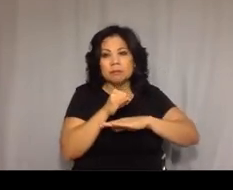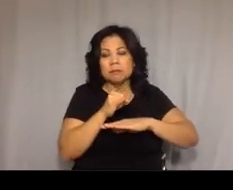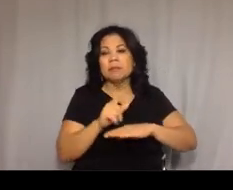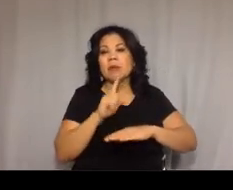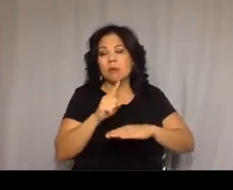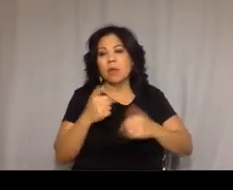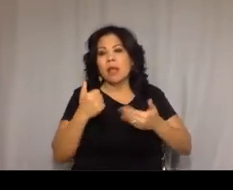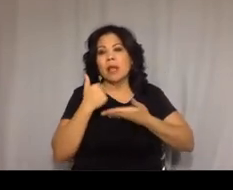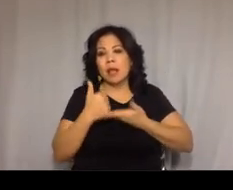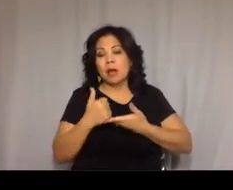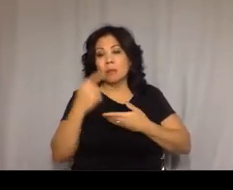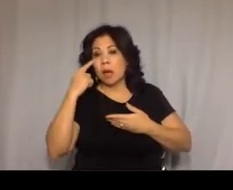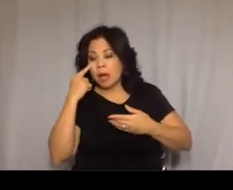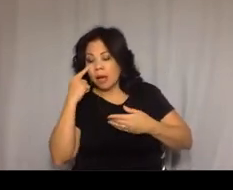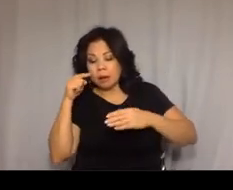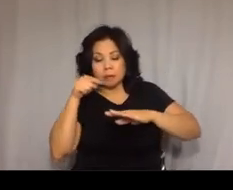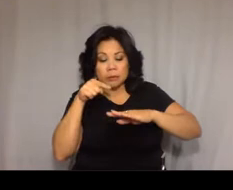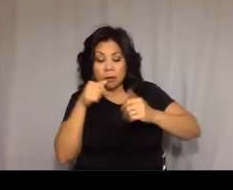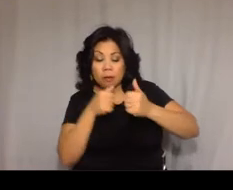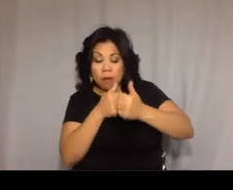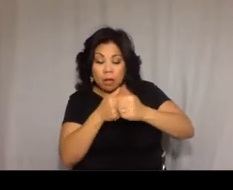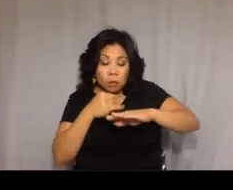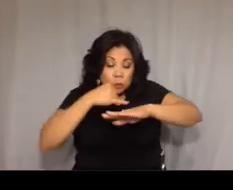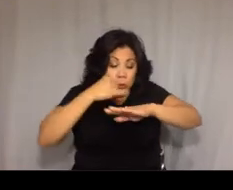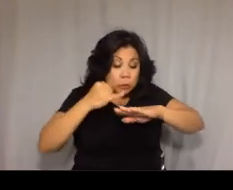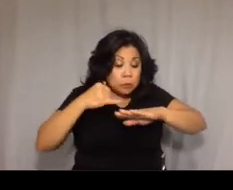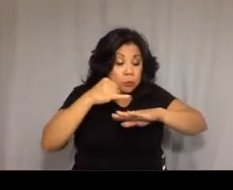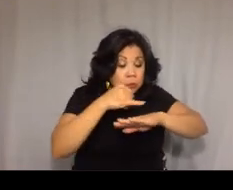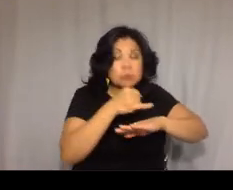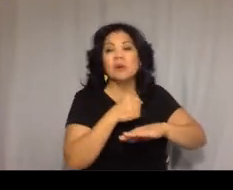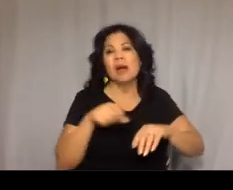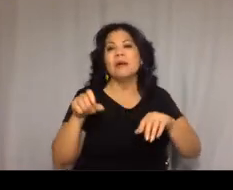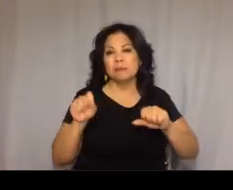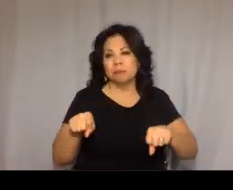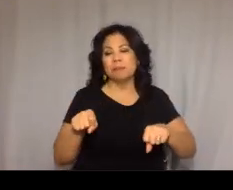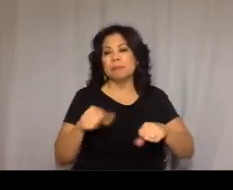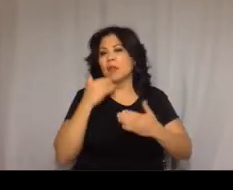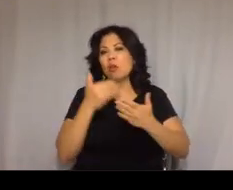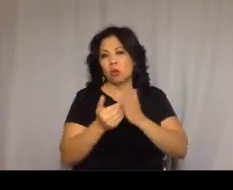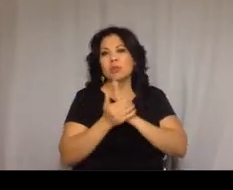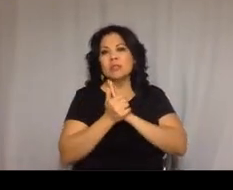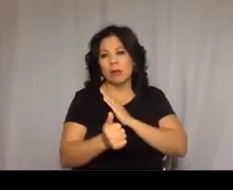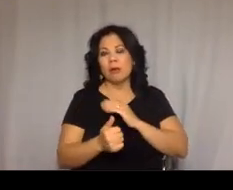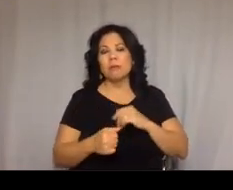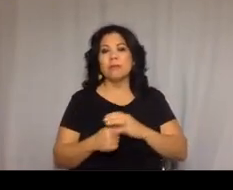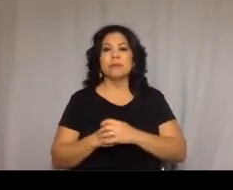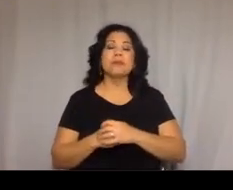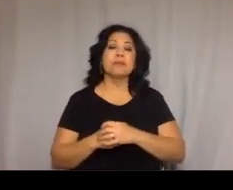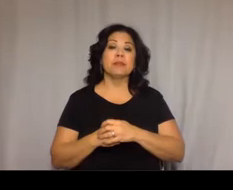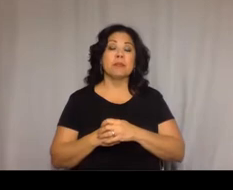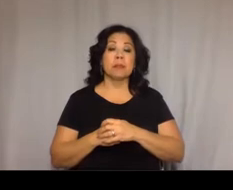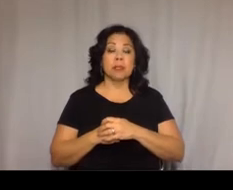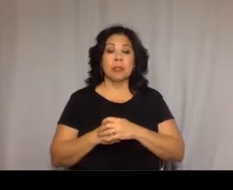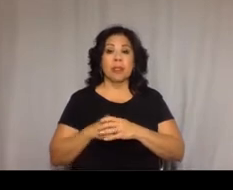that the kids follow with their pen what their eye is seeing. Now, in order to get